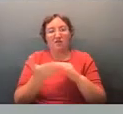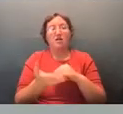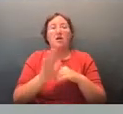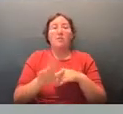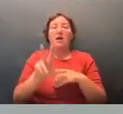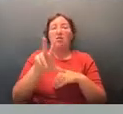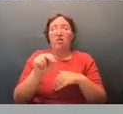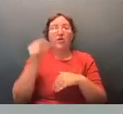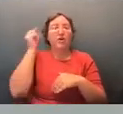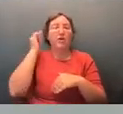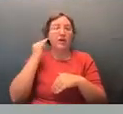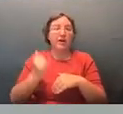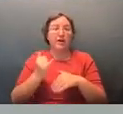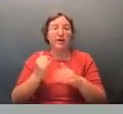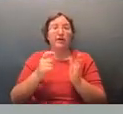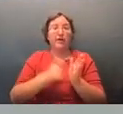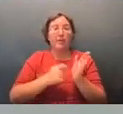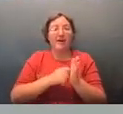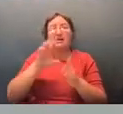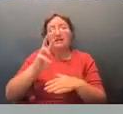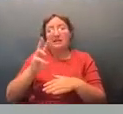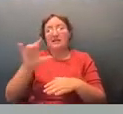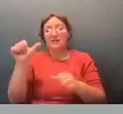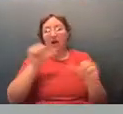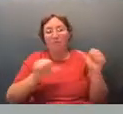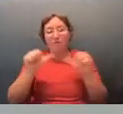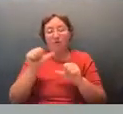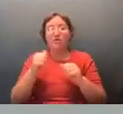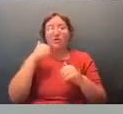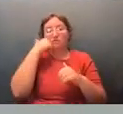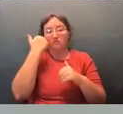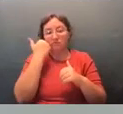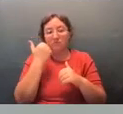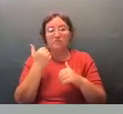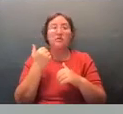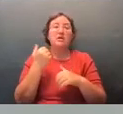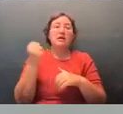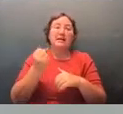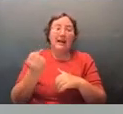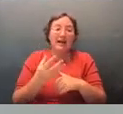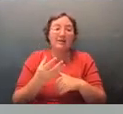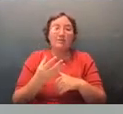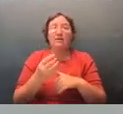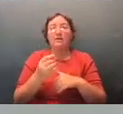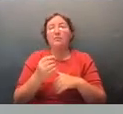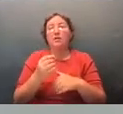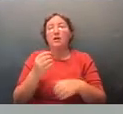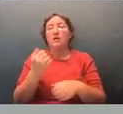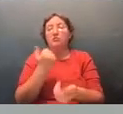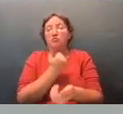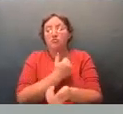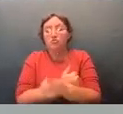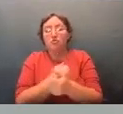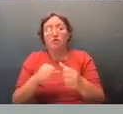gold mines, 65 saloons, brothels, gambling halls, opium dens, as well as some legitimate businesses